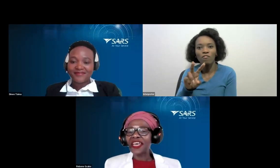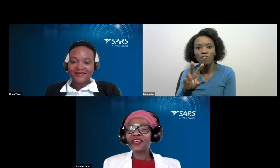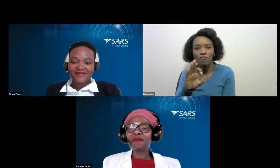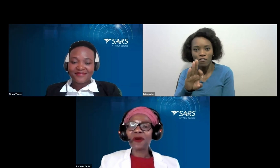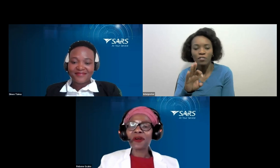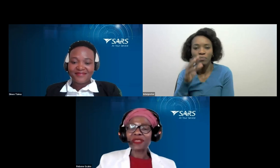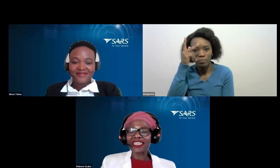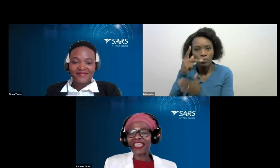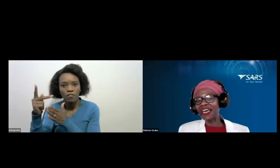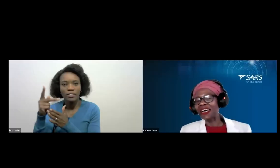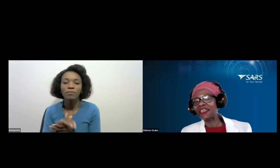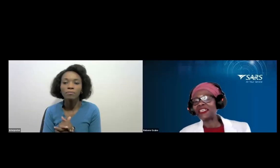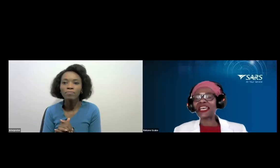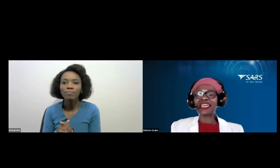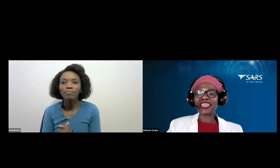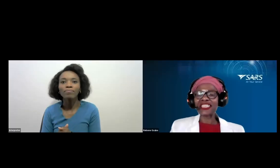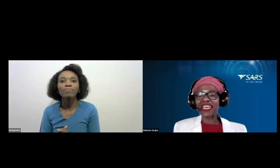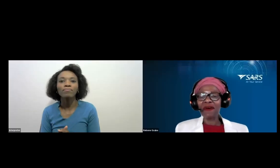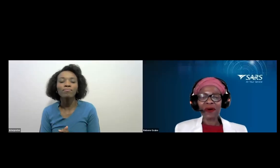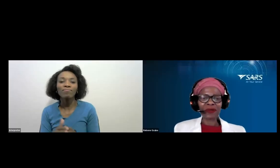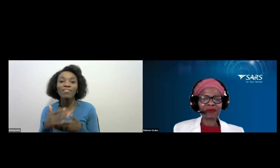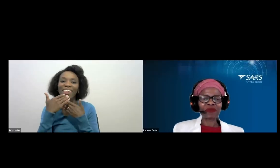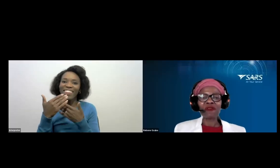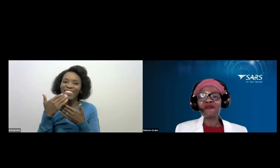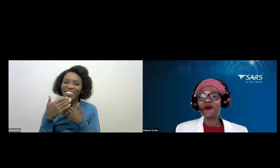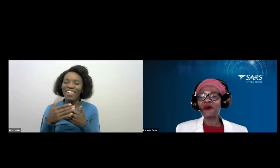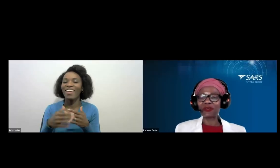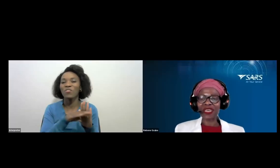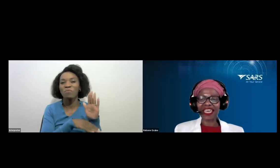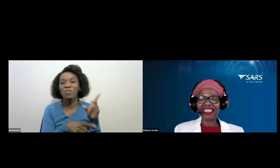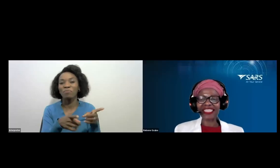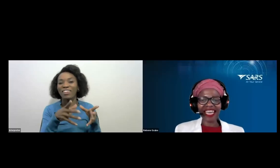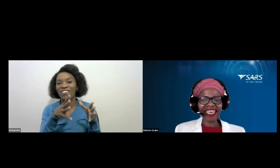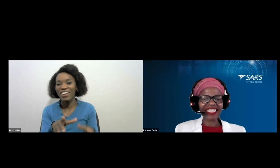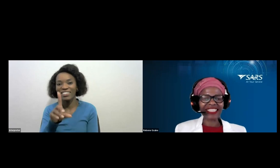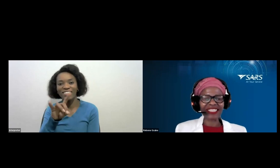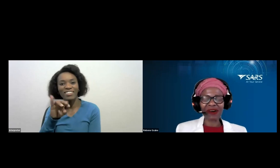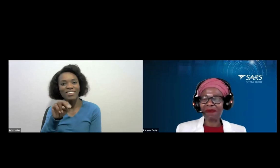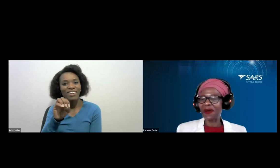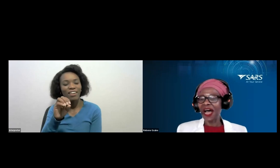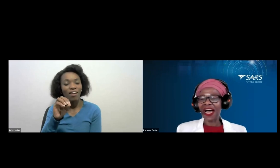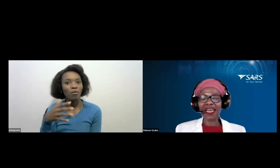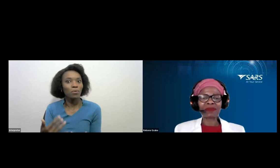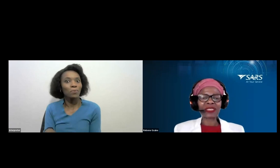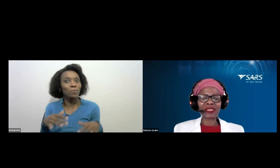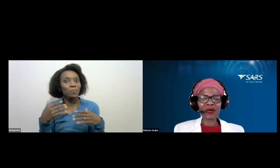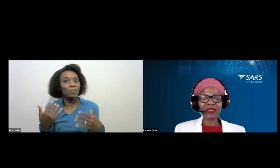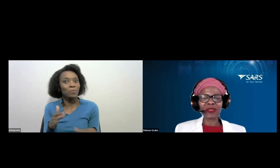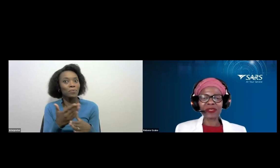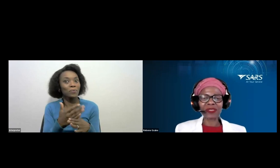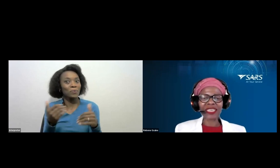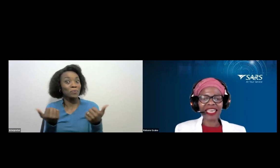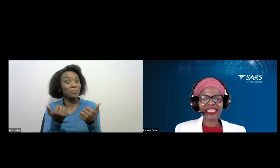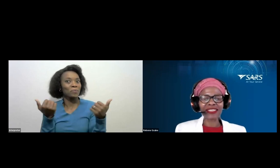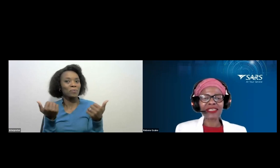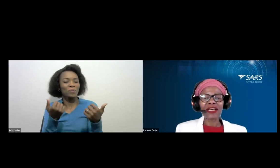Prof. you, Program Director Dineo for doing a stunning job. I am so,